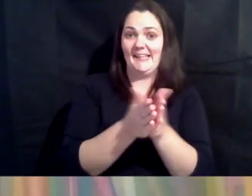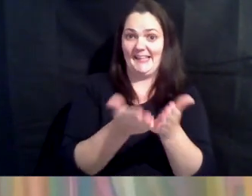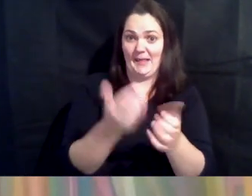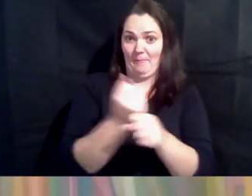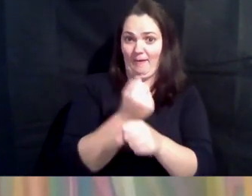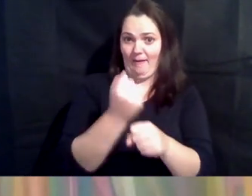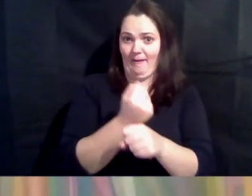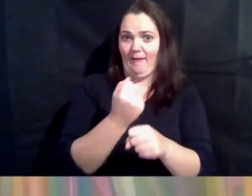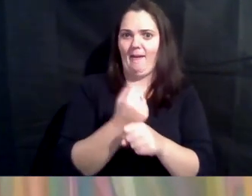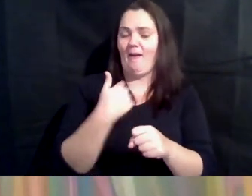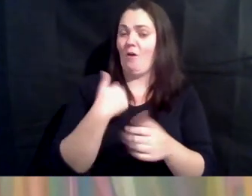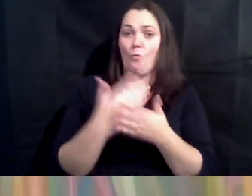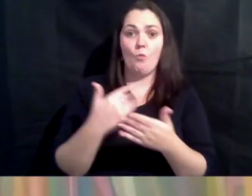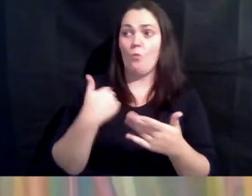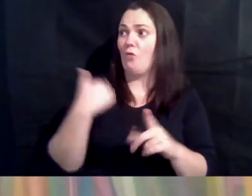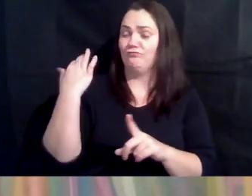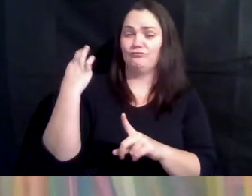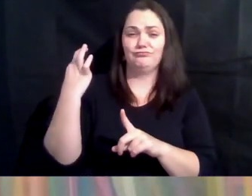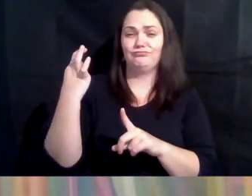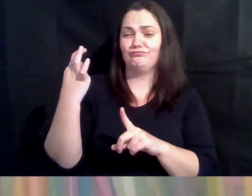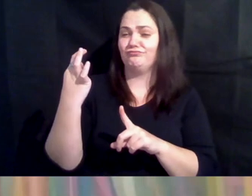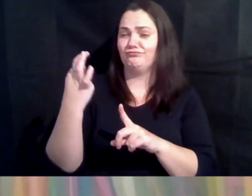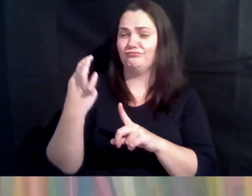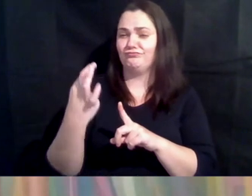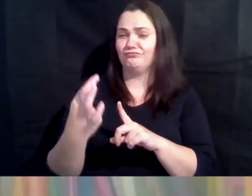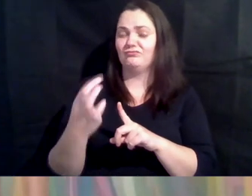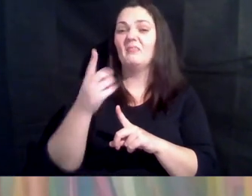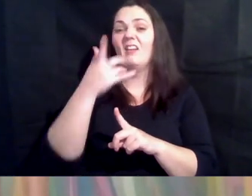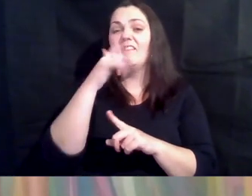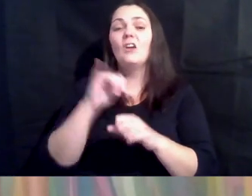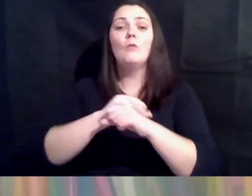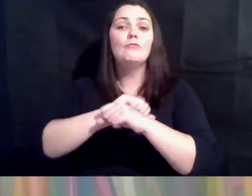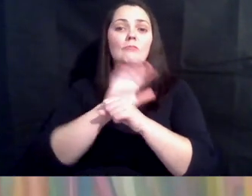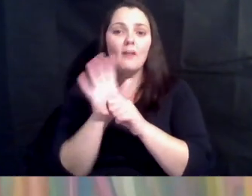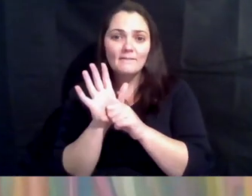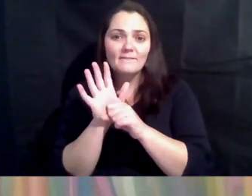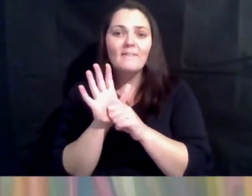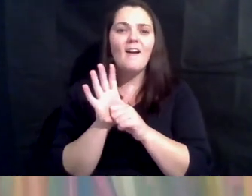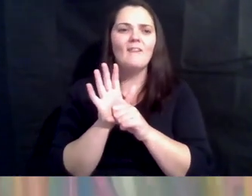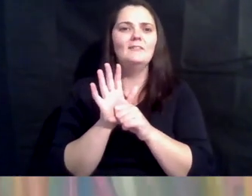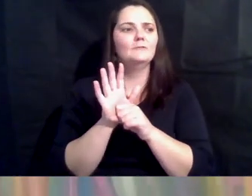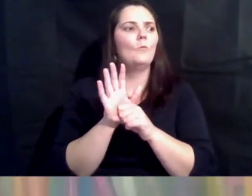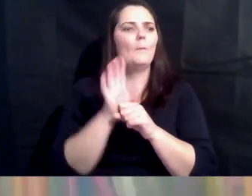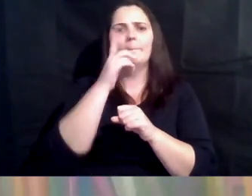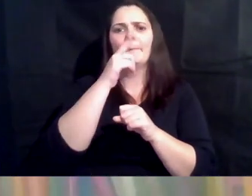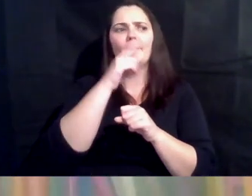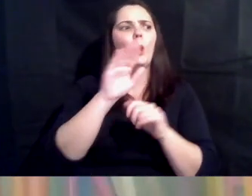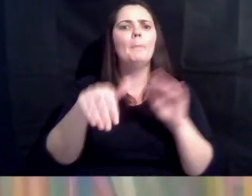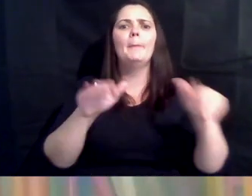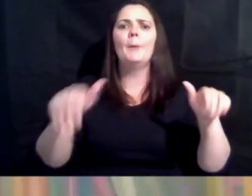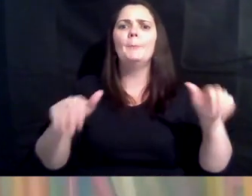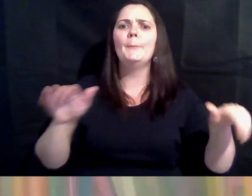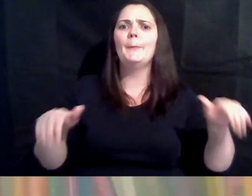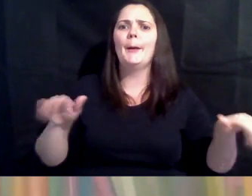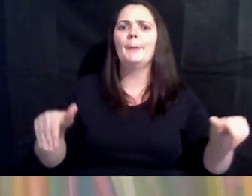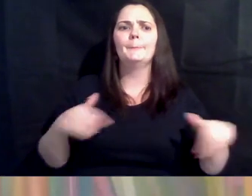started a few months ago for lockdown for us here in Brisbane, it was something that I kind of immediately